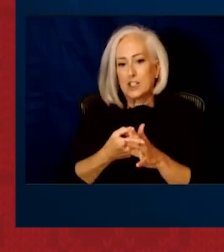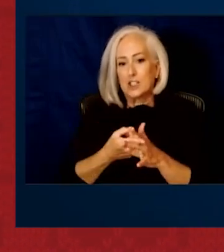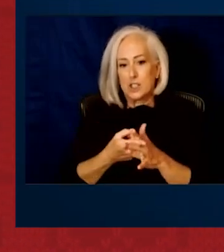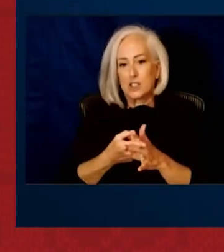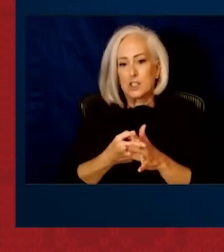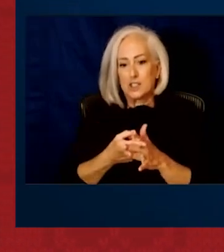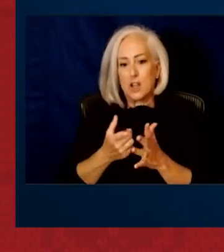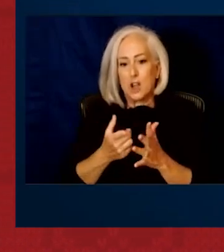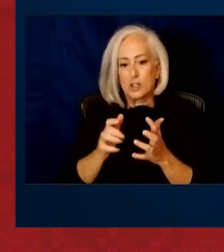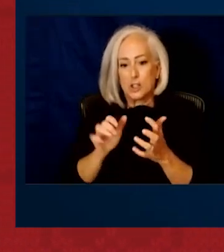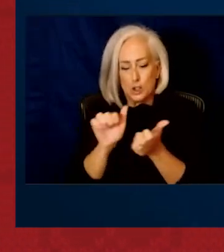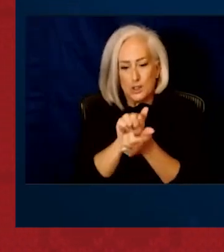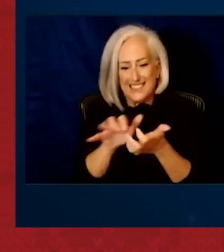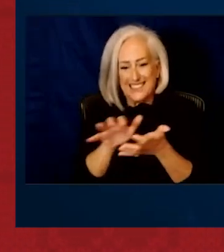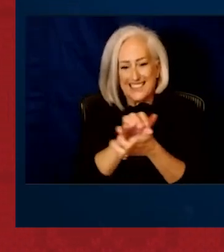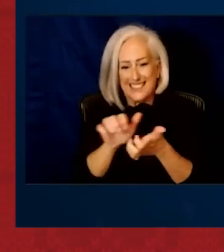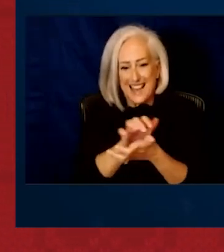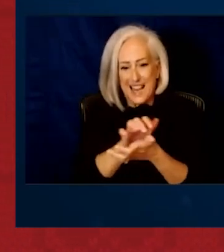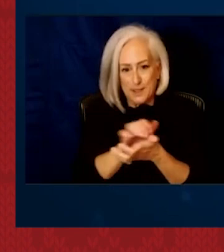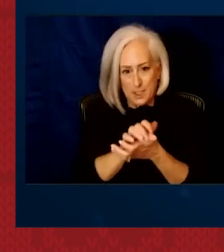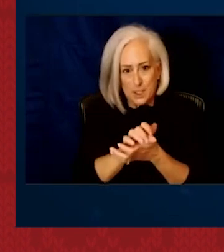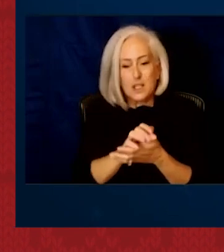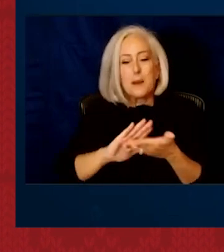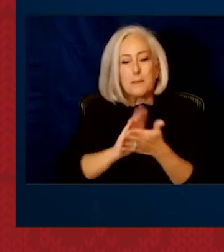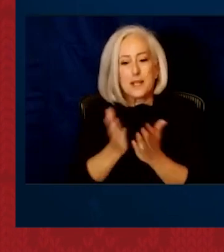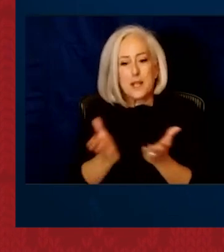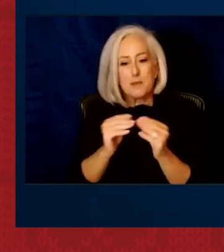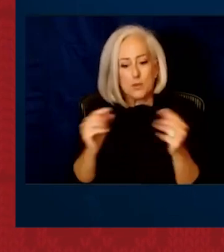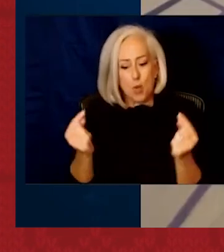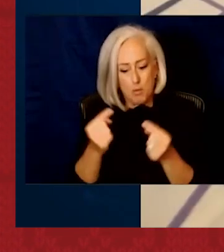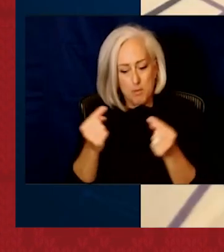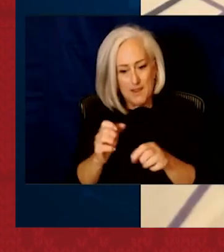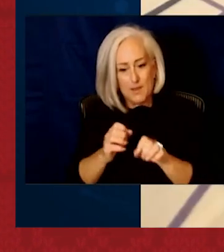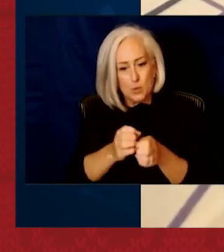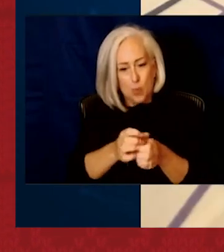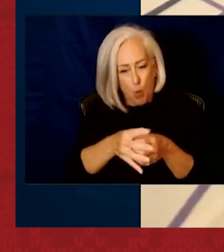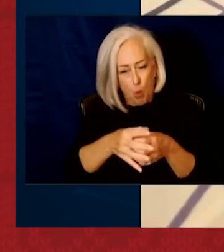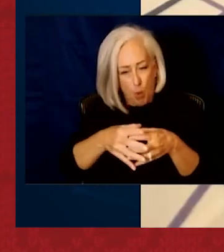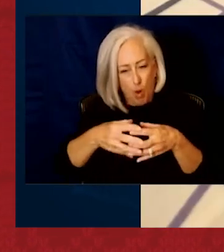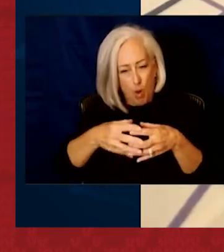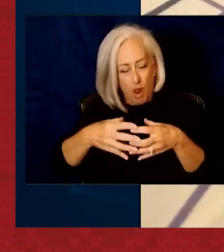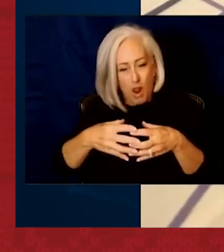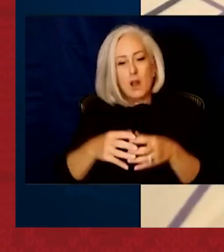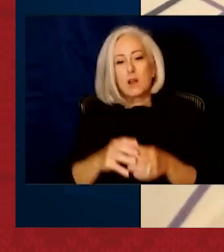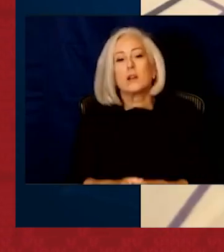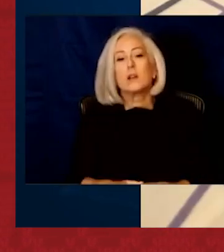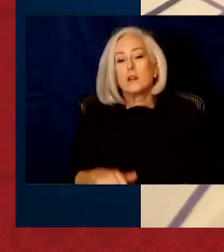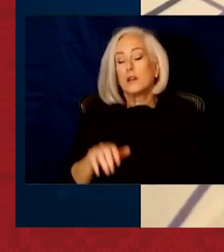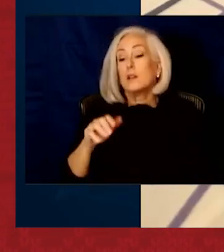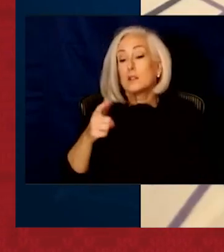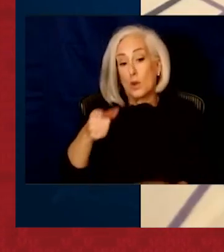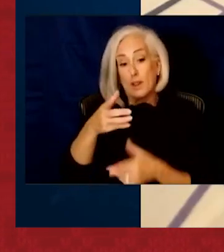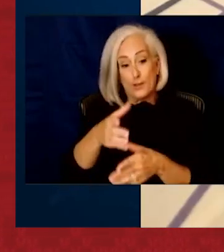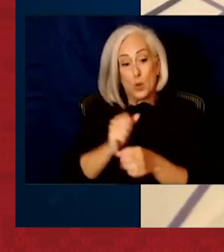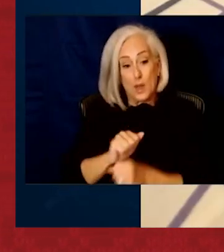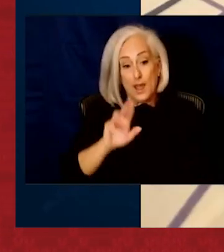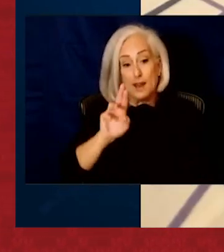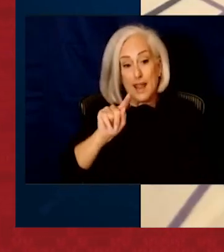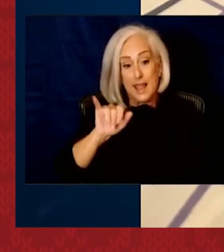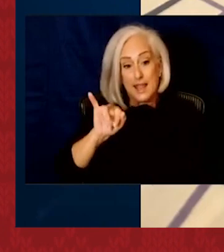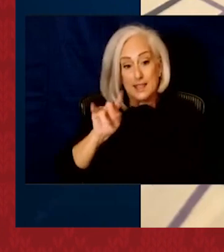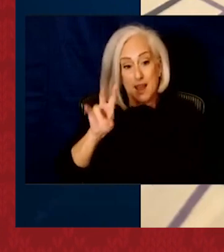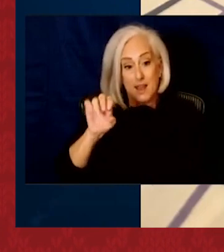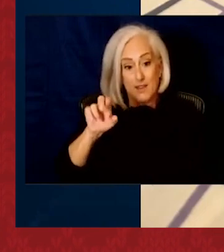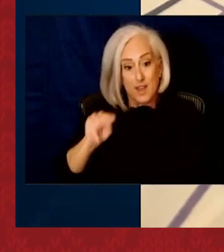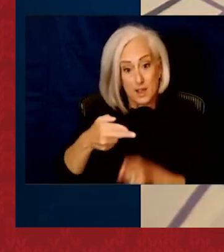bit. Very painful, a lot of swelling. And as long as you get the antivenom within a relatively short time frame, you